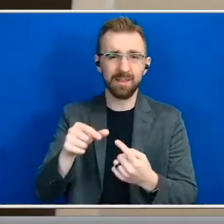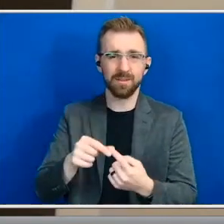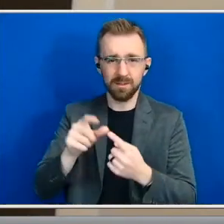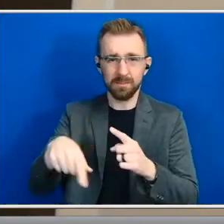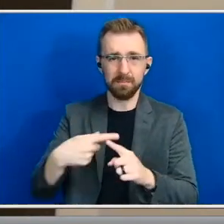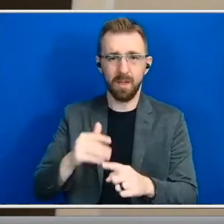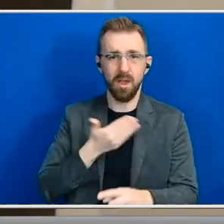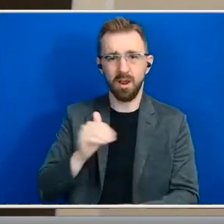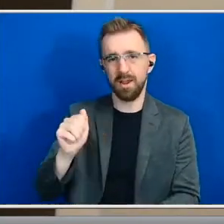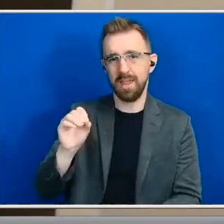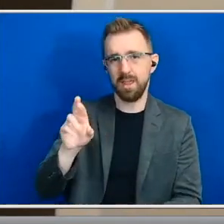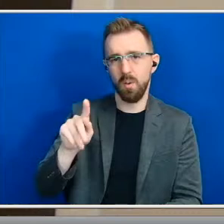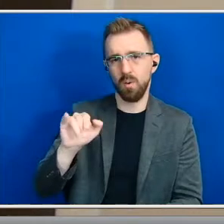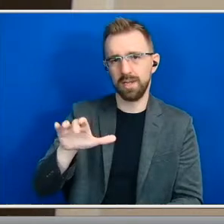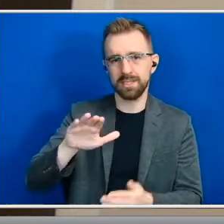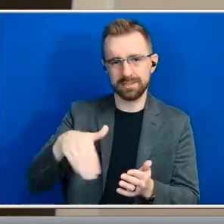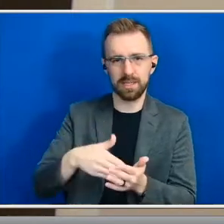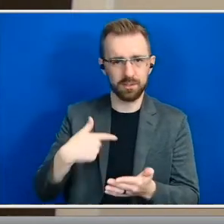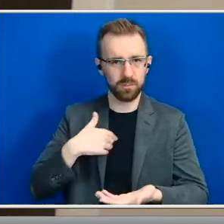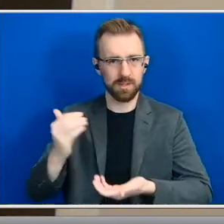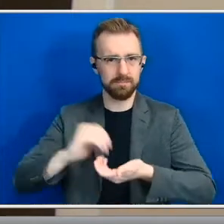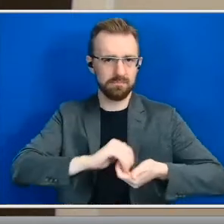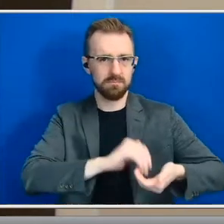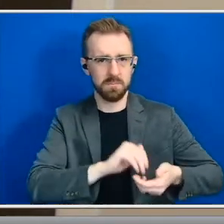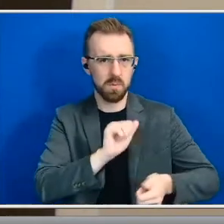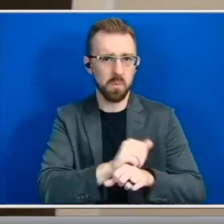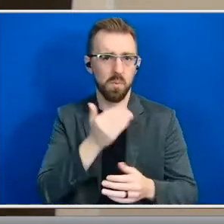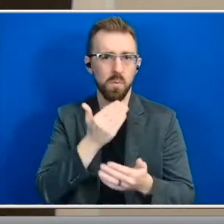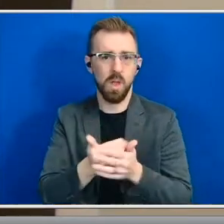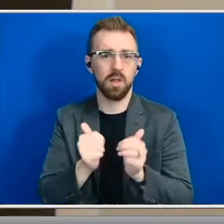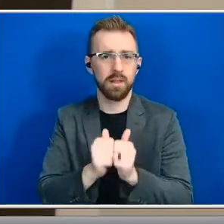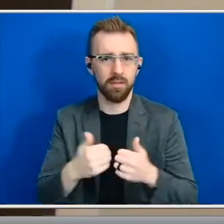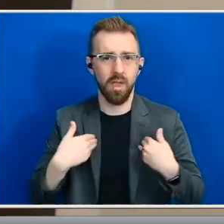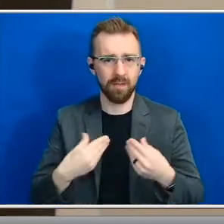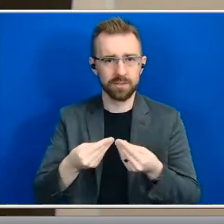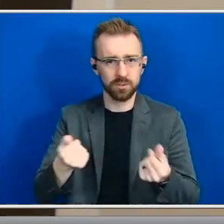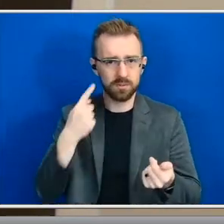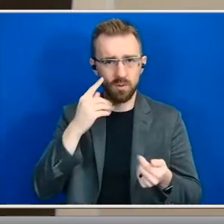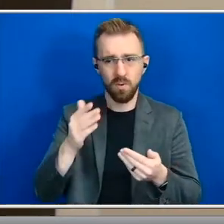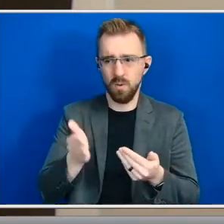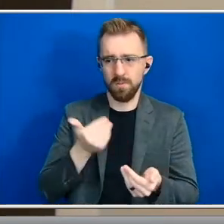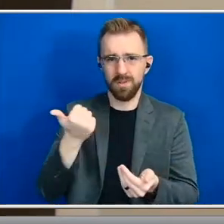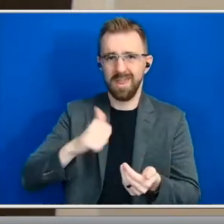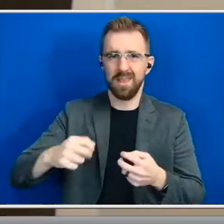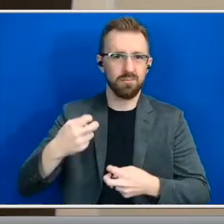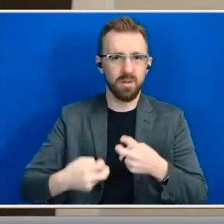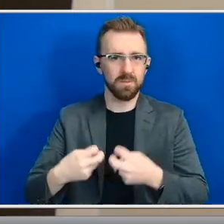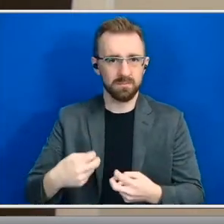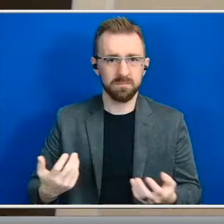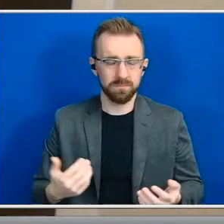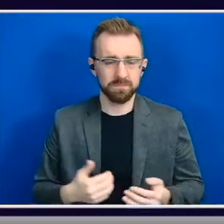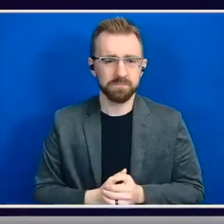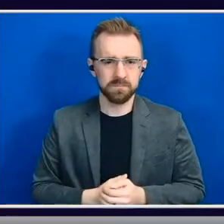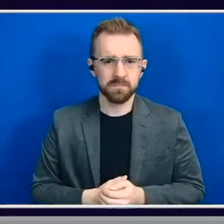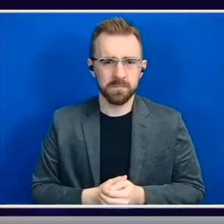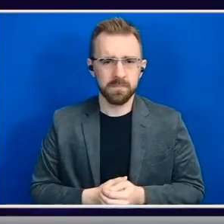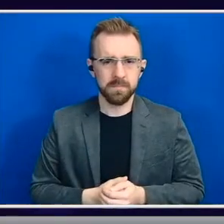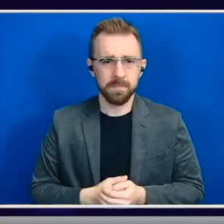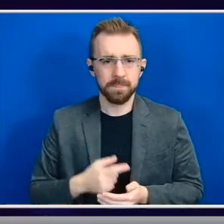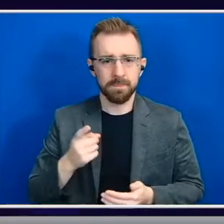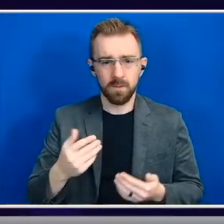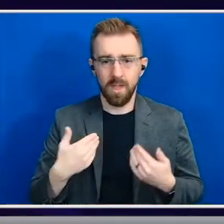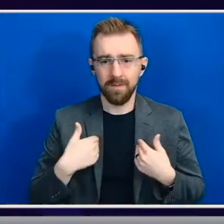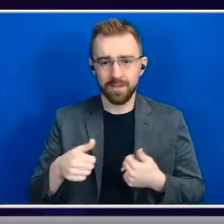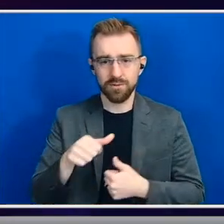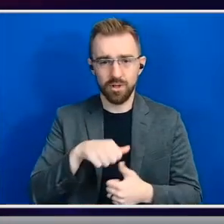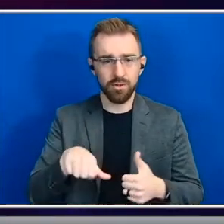centers. We work very well together, and we have a solution for almost any problem. You have each other at the fingertips. The reason why